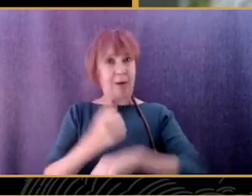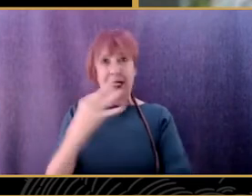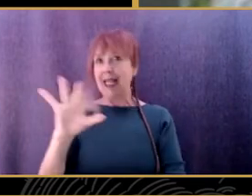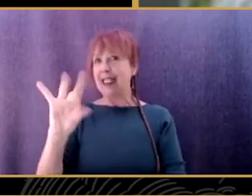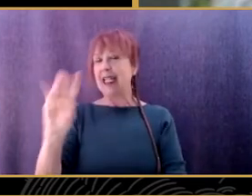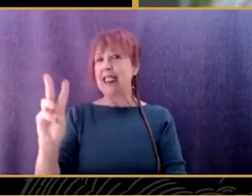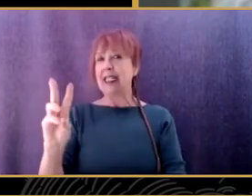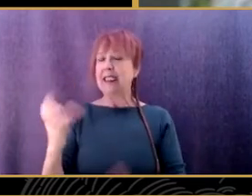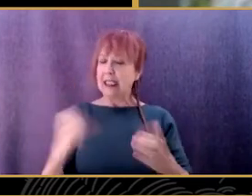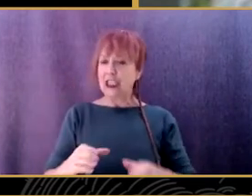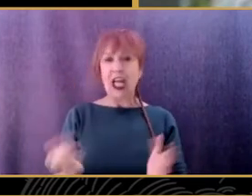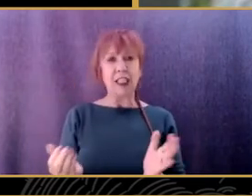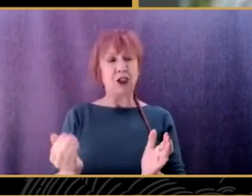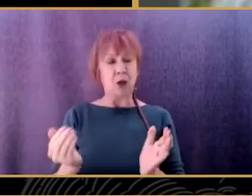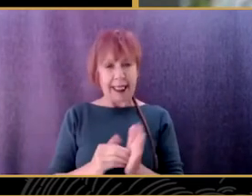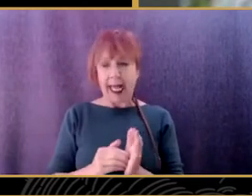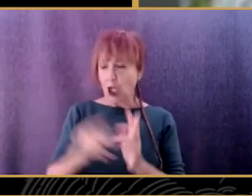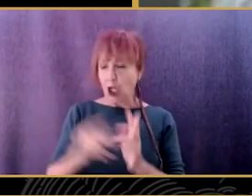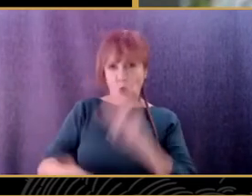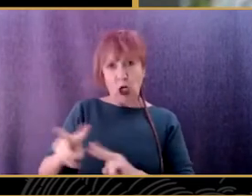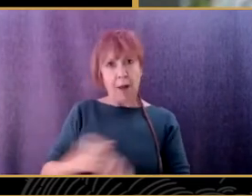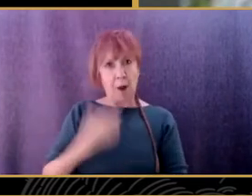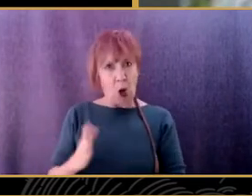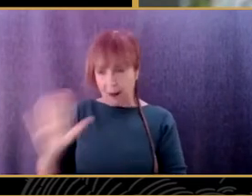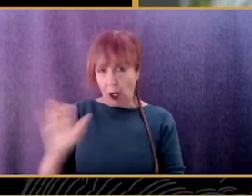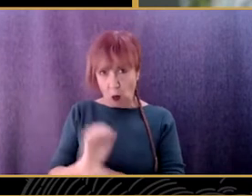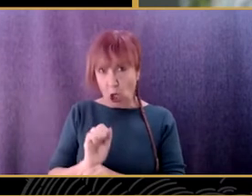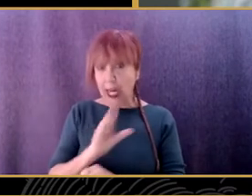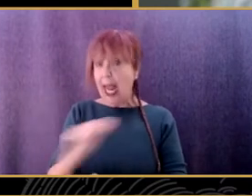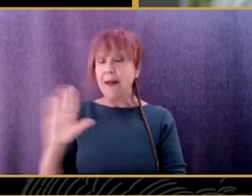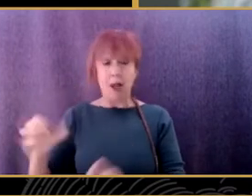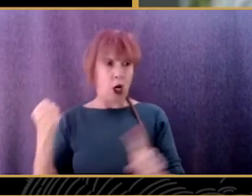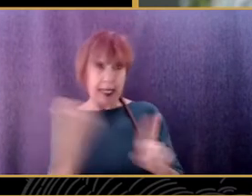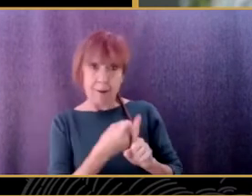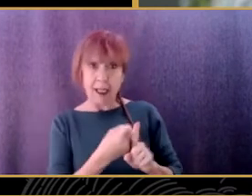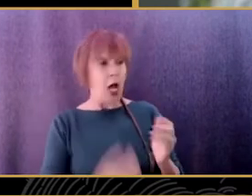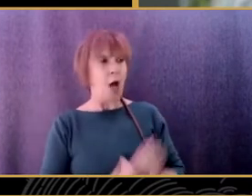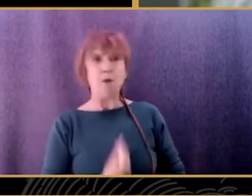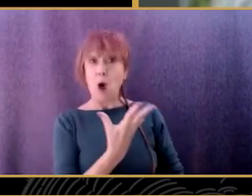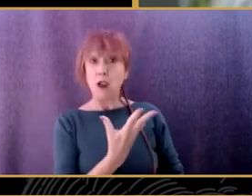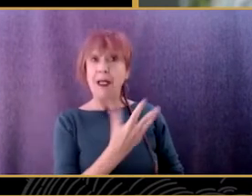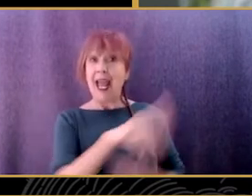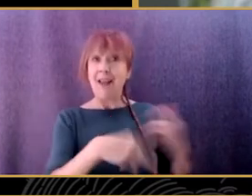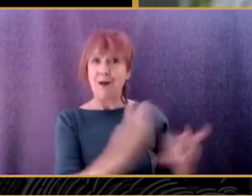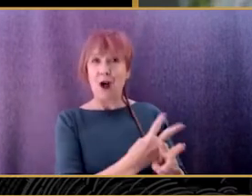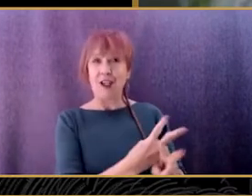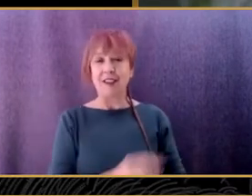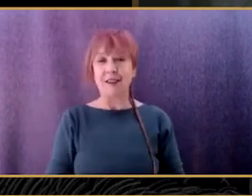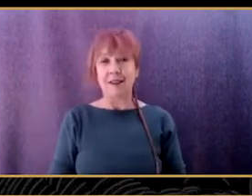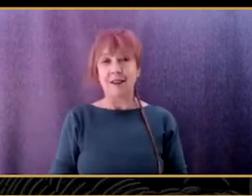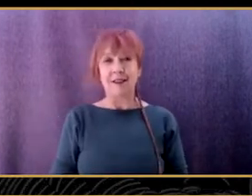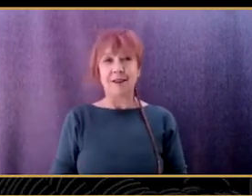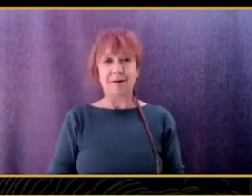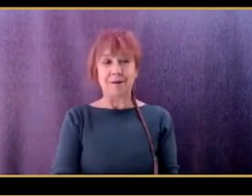opportunity to revisit a poet's work As well as appreciate their legacy and impact on poetry and the world